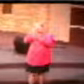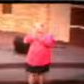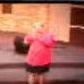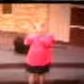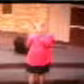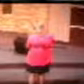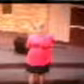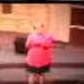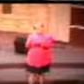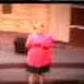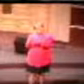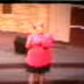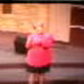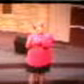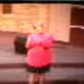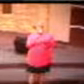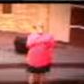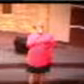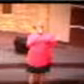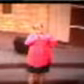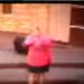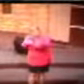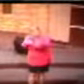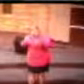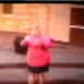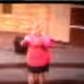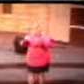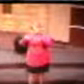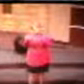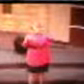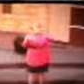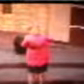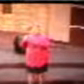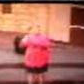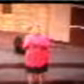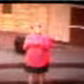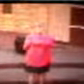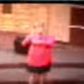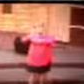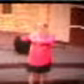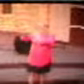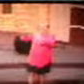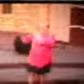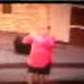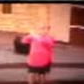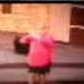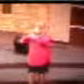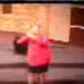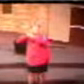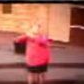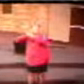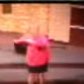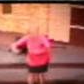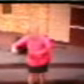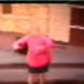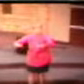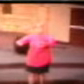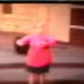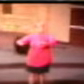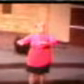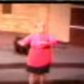go from here, determined that you will cross every boundary to be present,